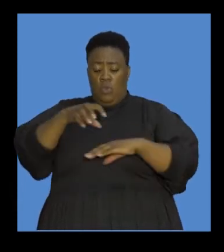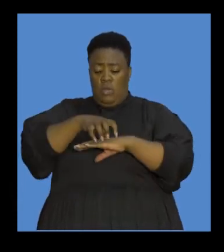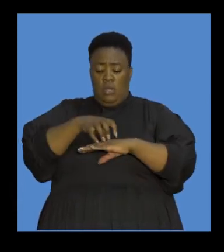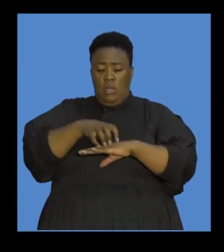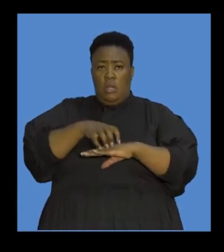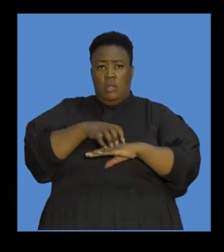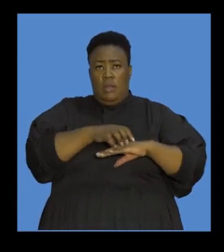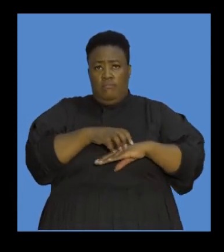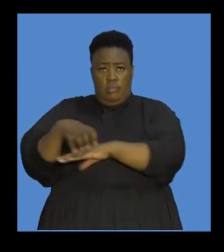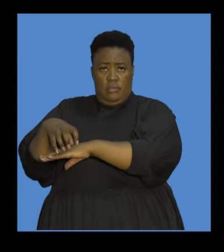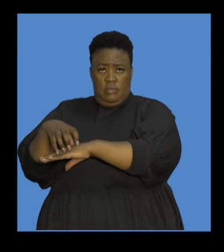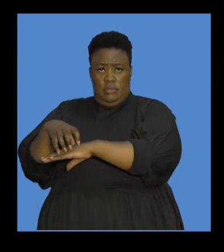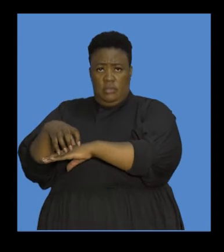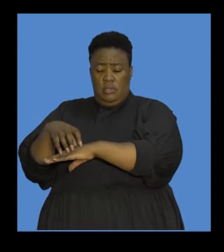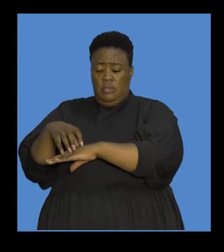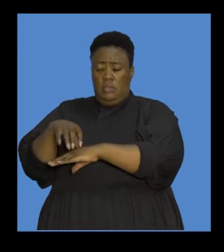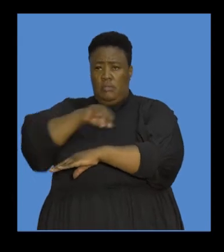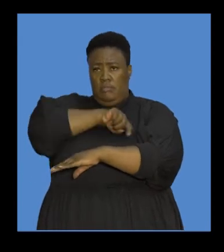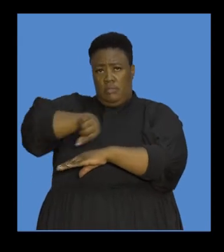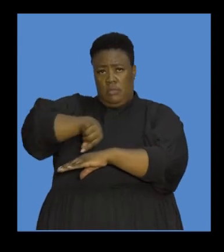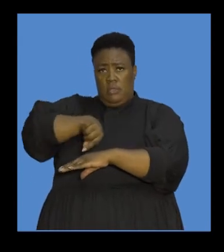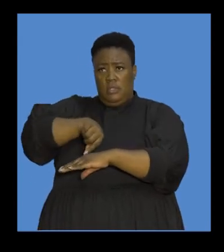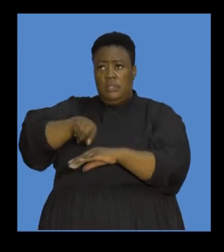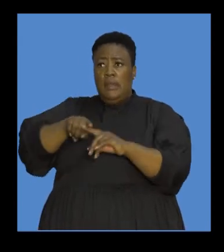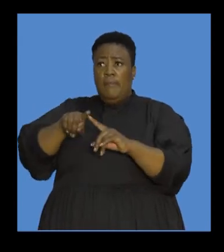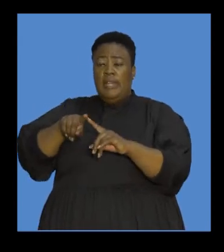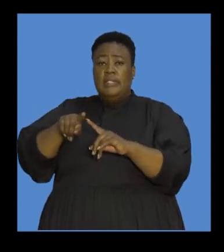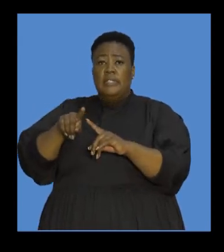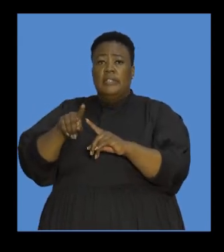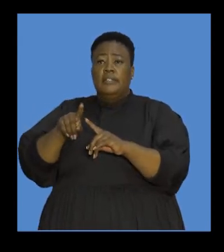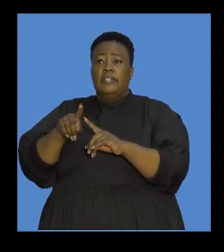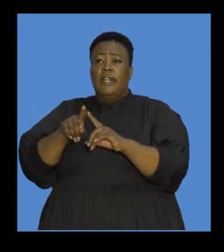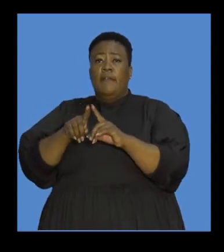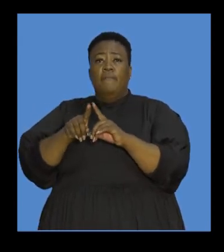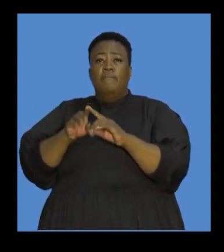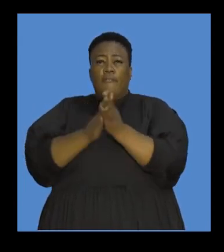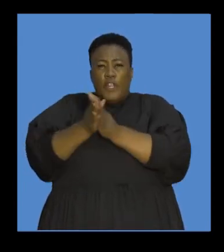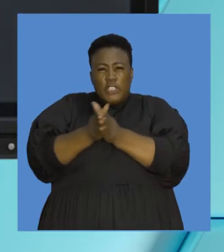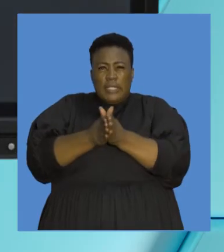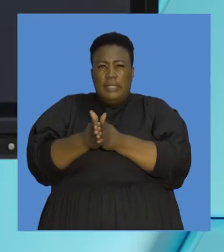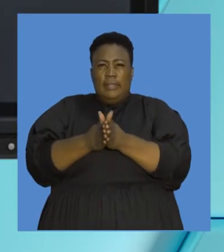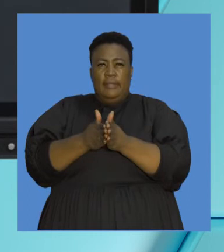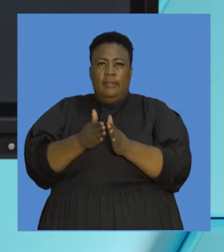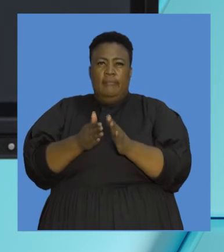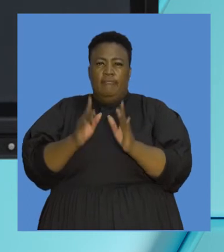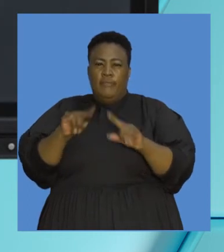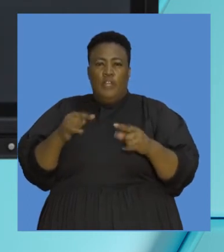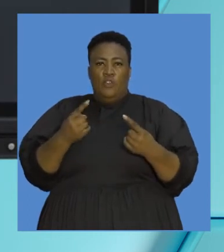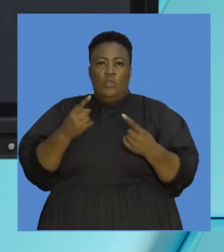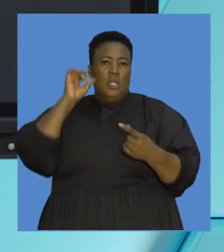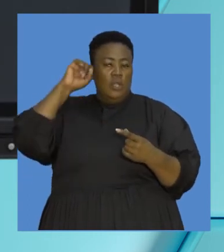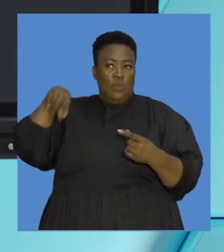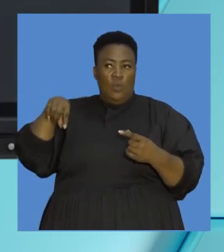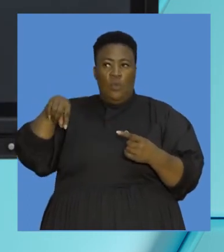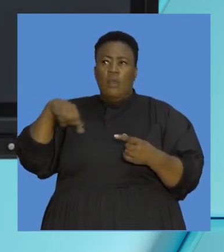Friction cannot be ignored. Important words. I'm not giving you the